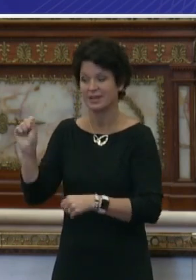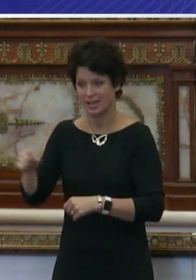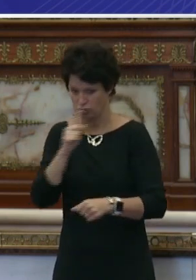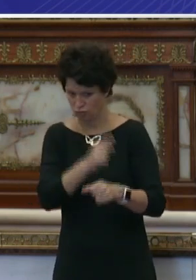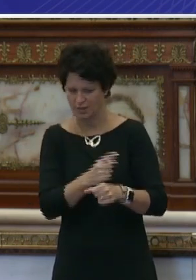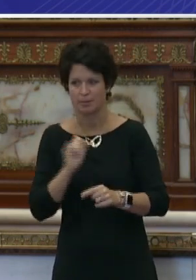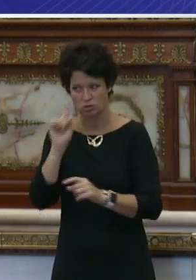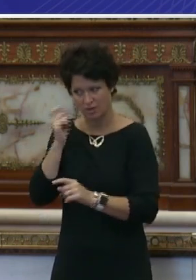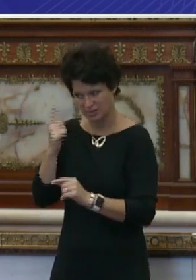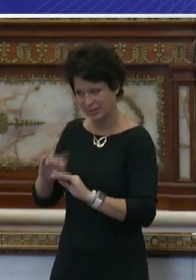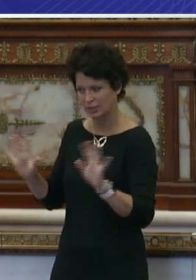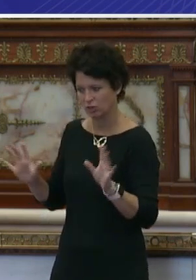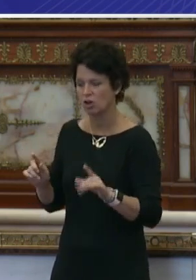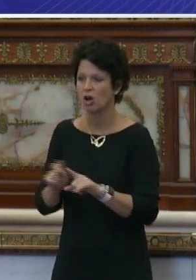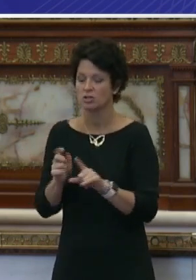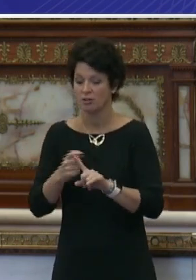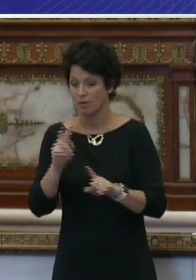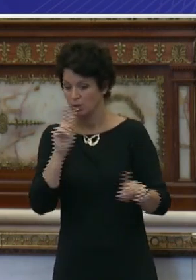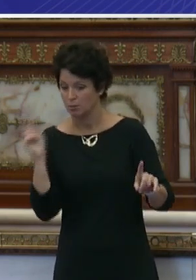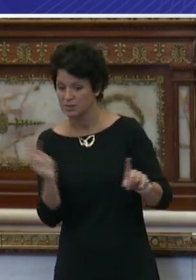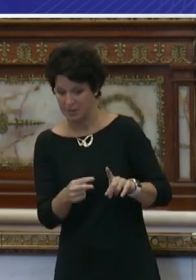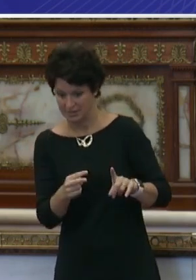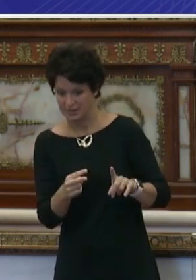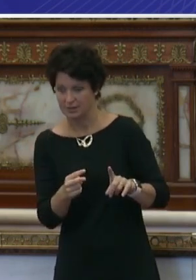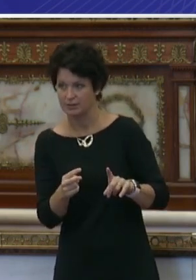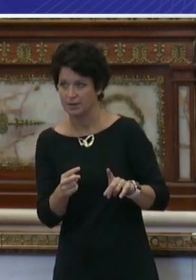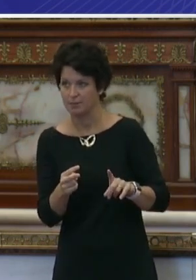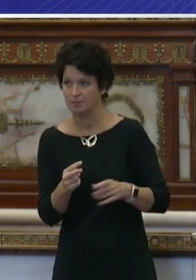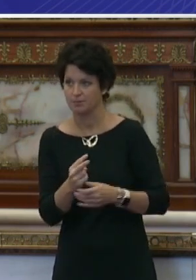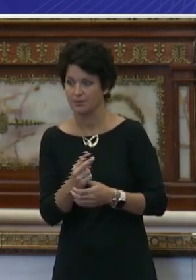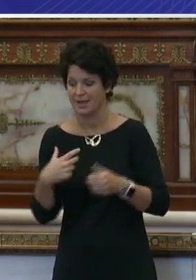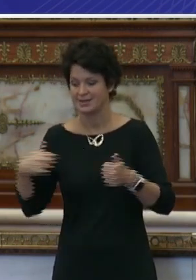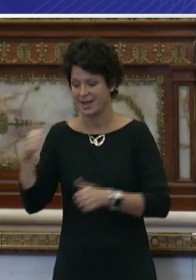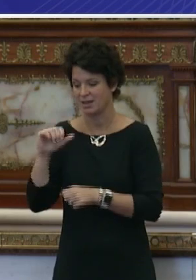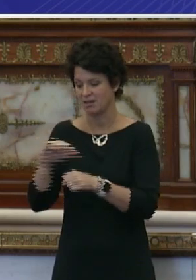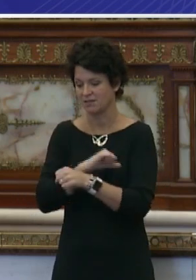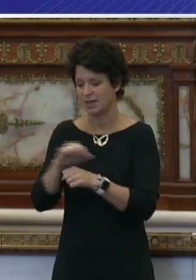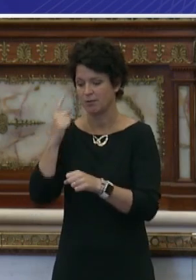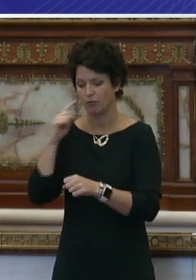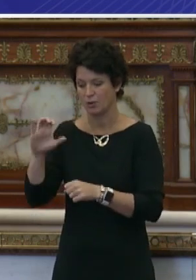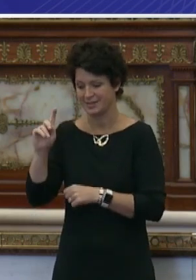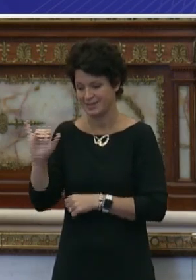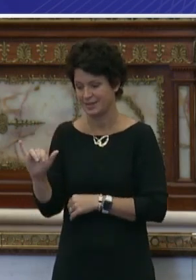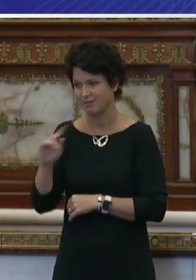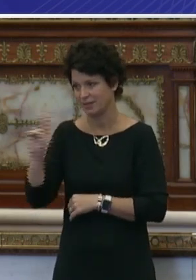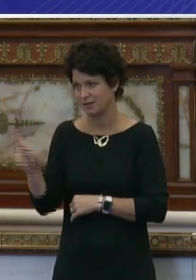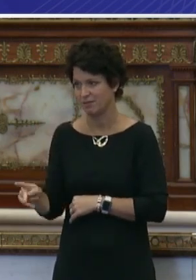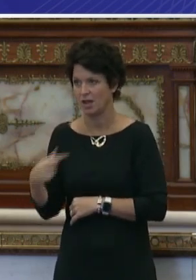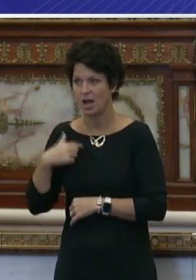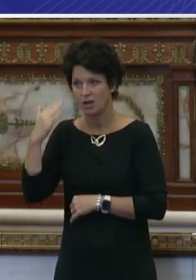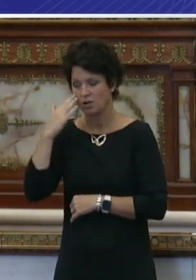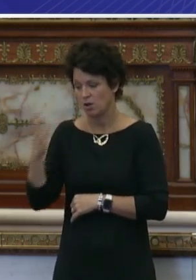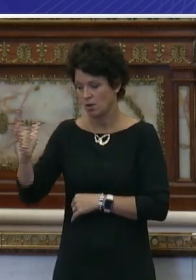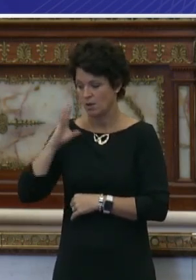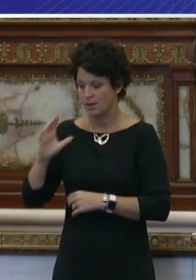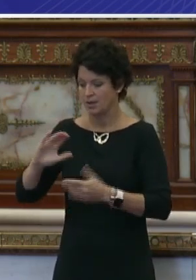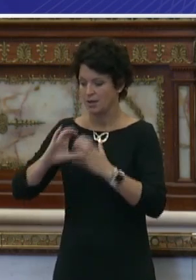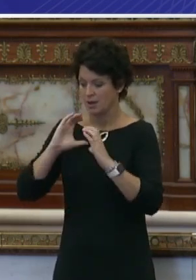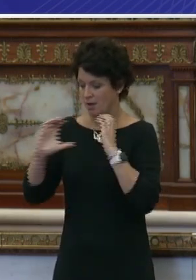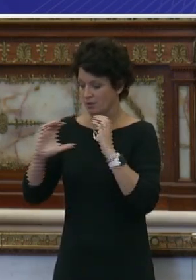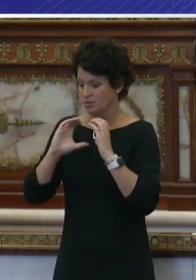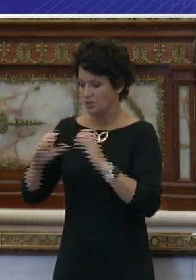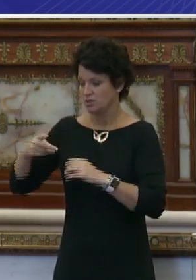it. And then one other quick thing, from your perspective as head of labor for the city, I know when we had conversations